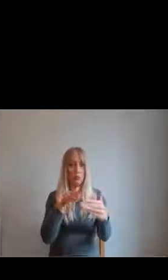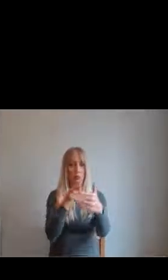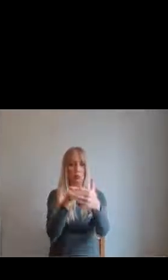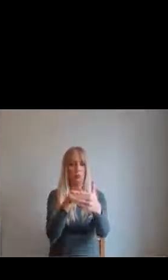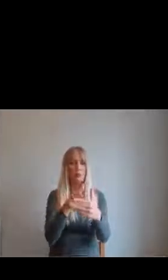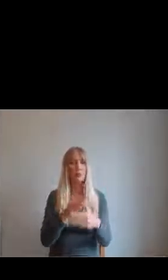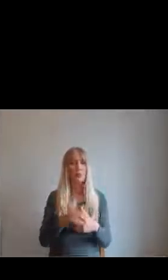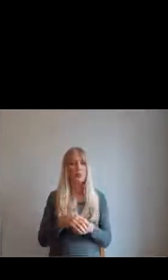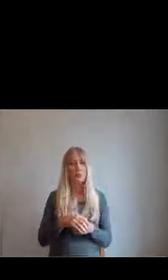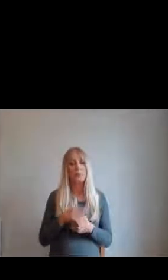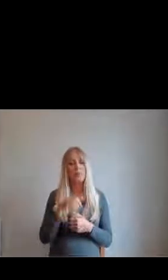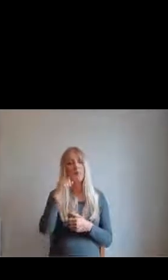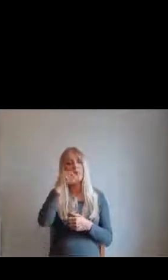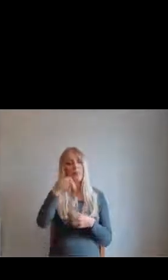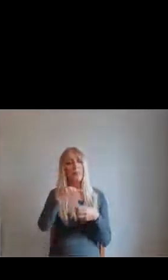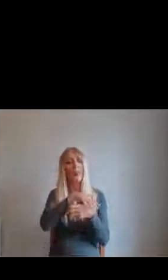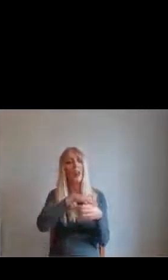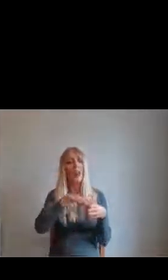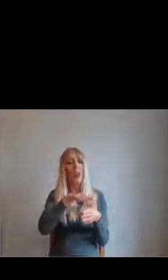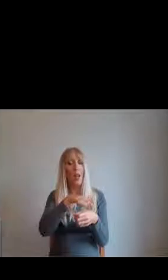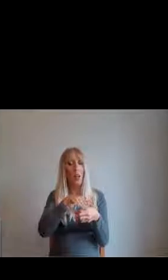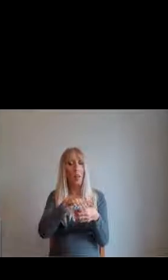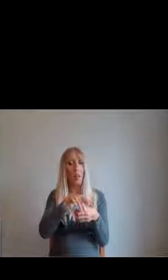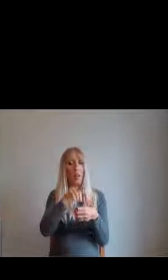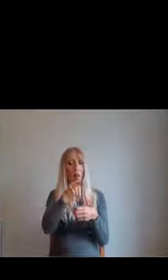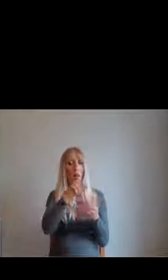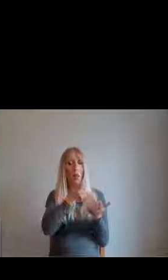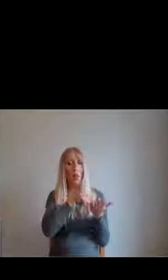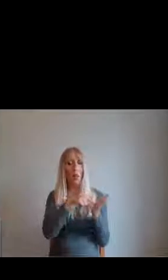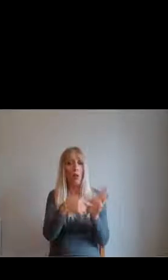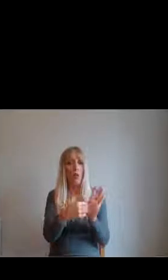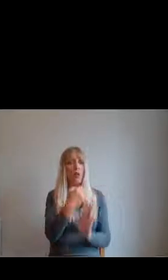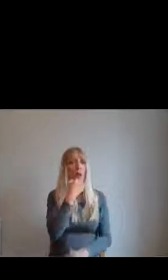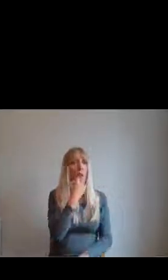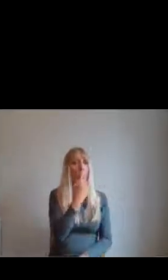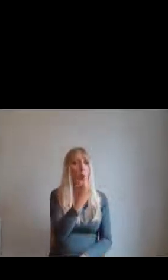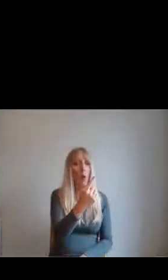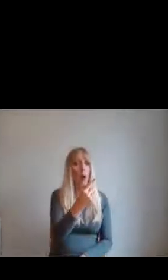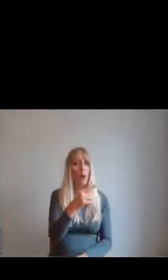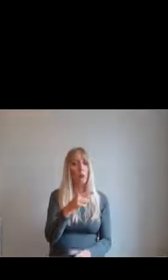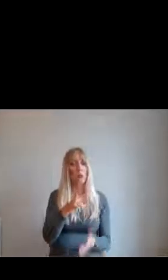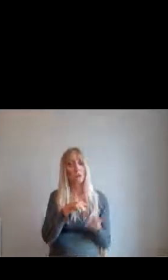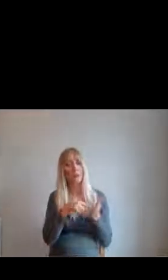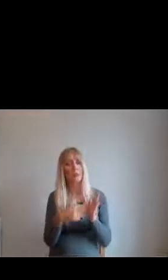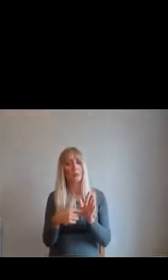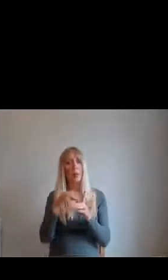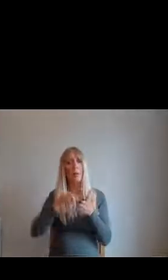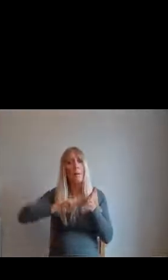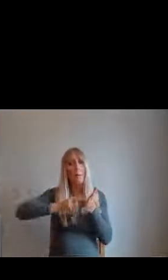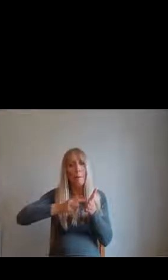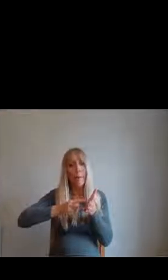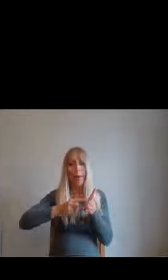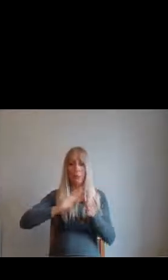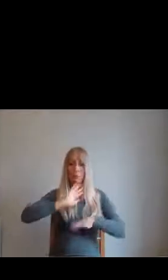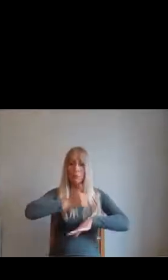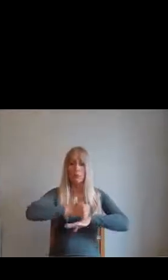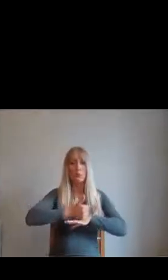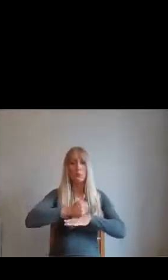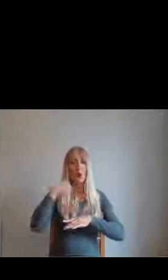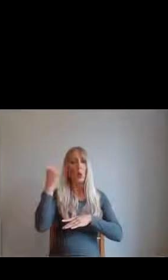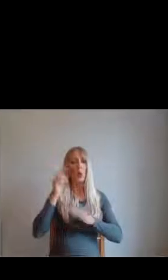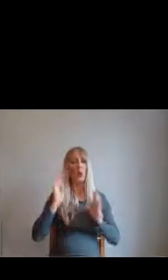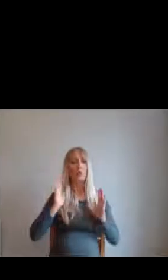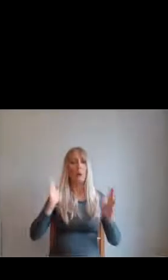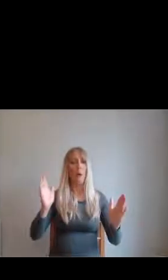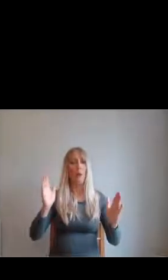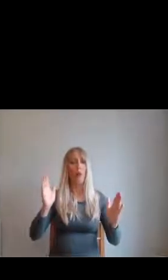So in this area, denoted by number 1 on the image, we're proposing noise barriers to run along the viaducts and